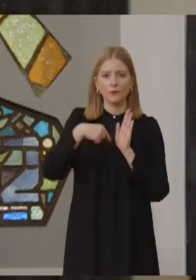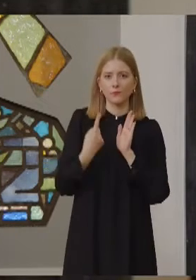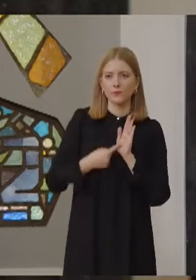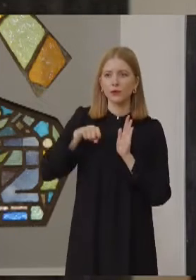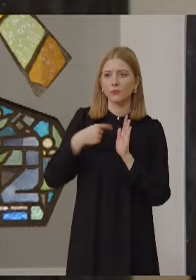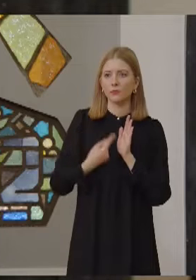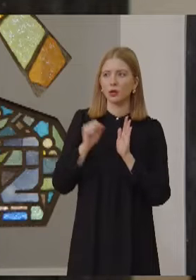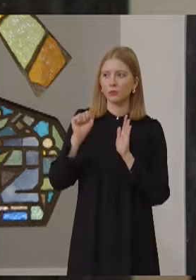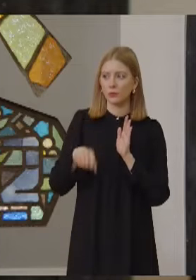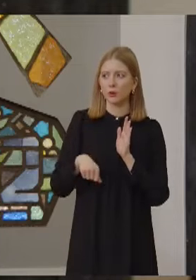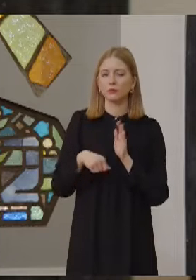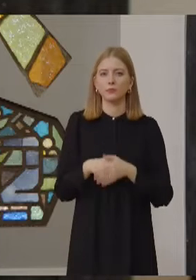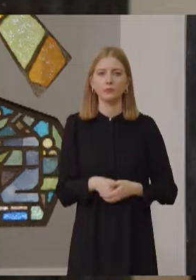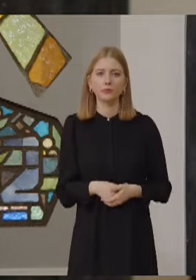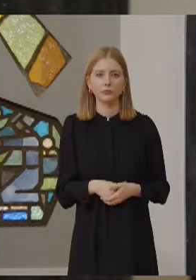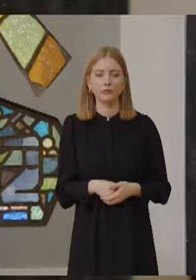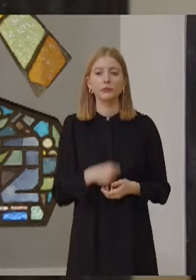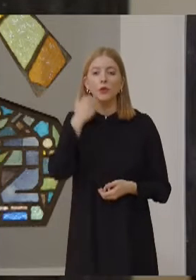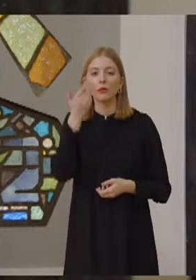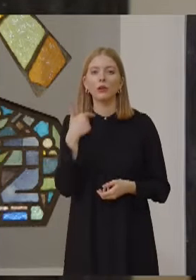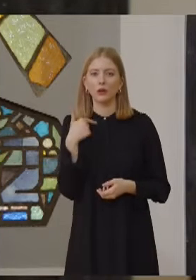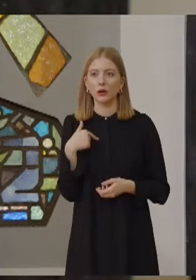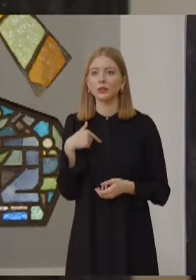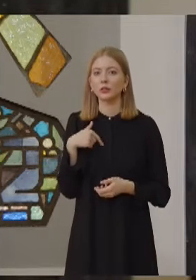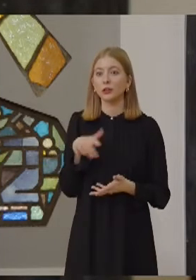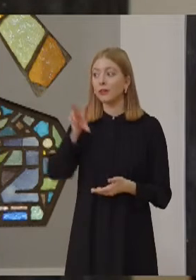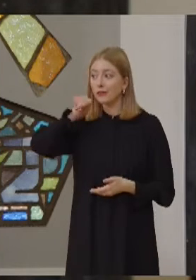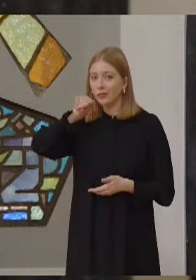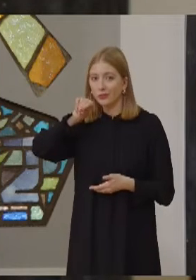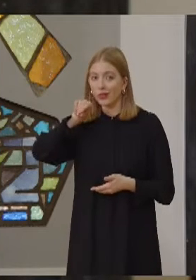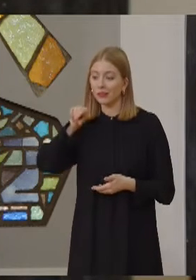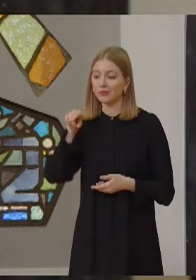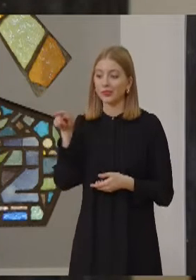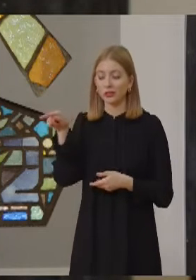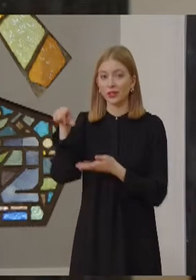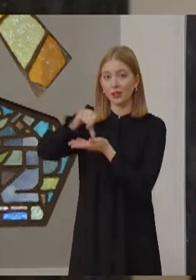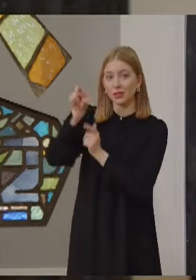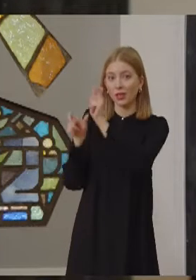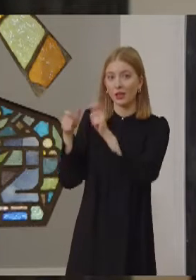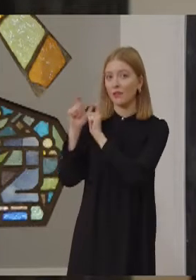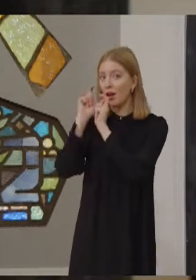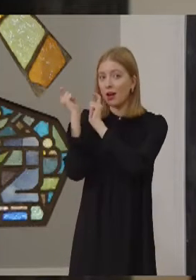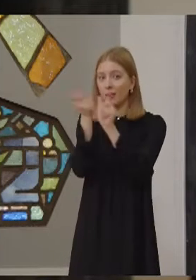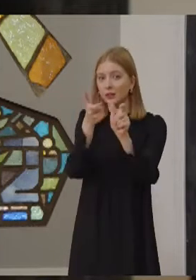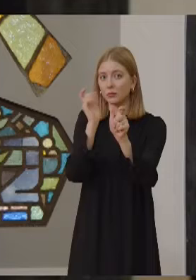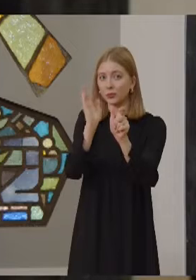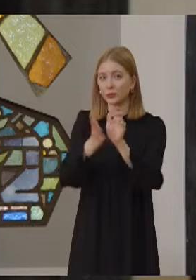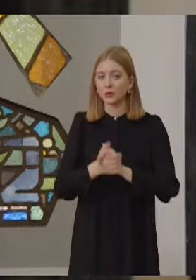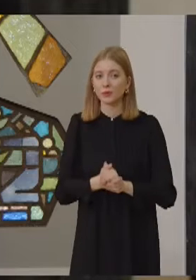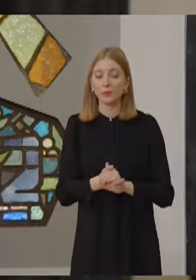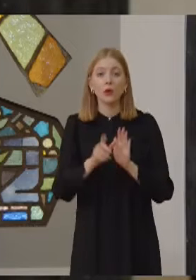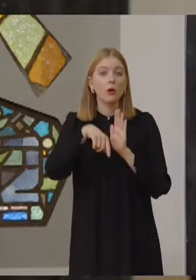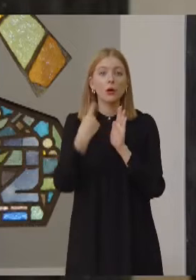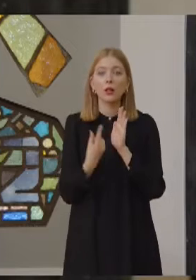can participate in the debate by putting forward the questions. I will read the questions out loud